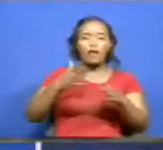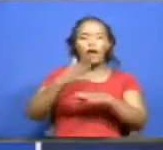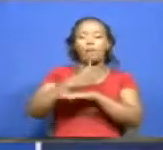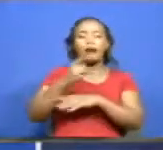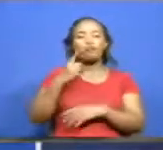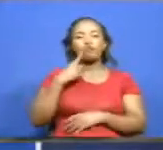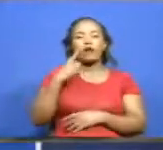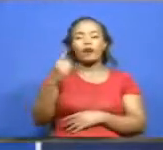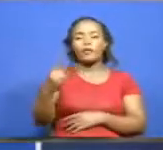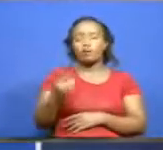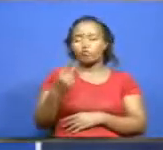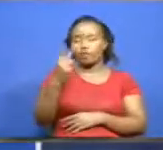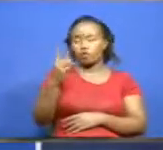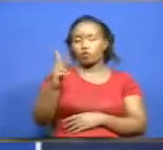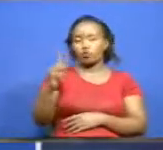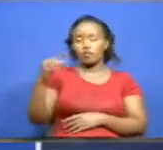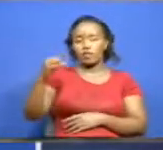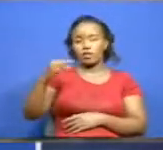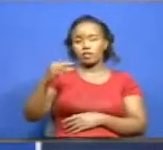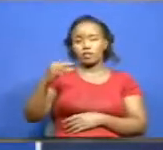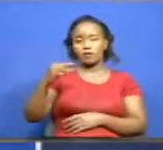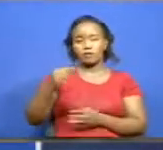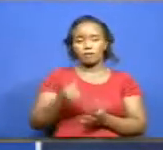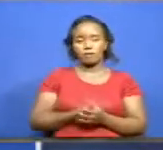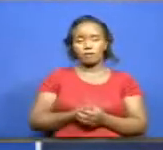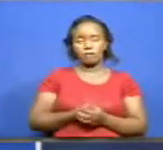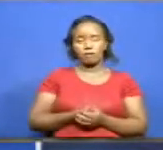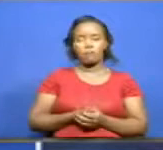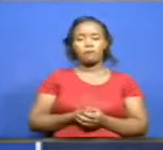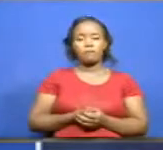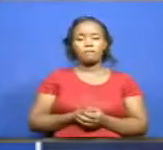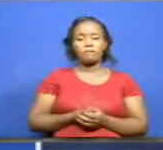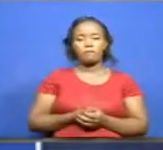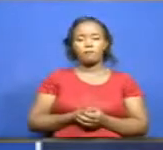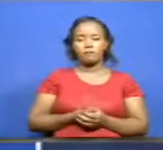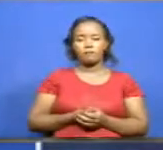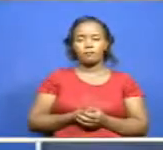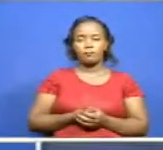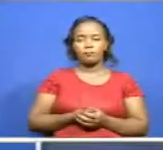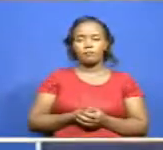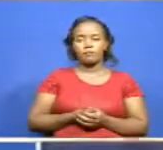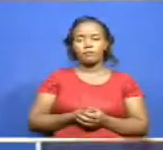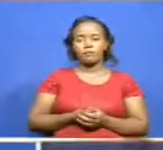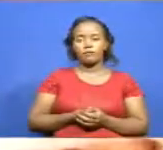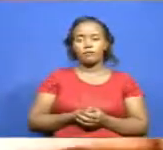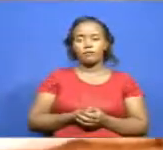shillings for a 2-kilo packet. Terry Njenga, Channel One Business.